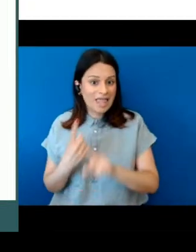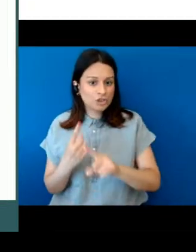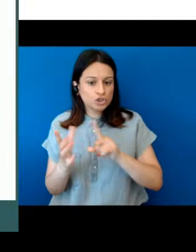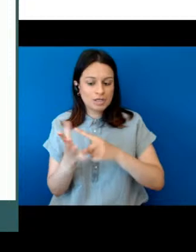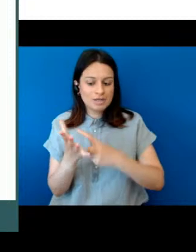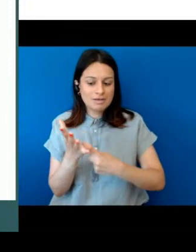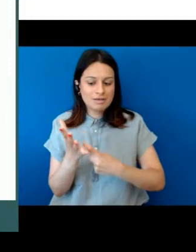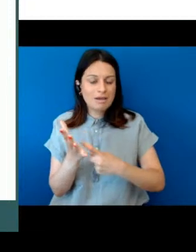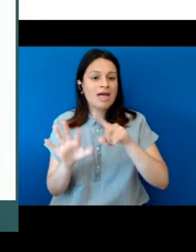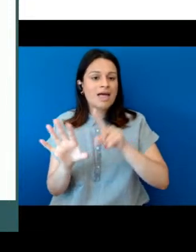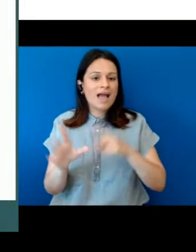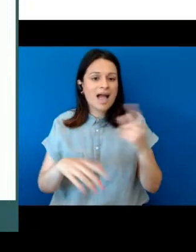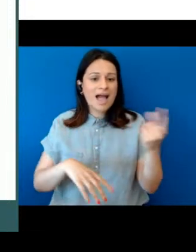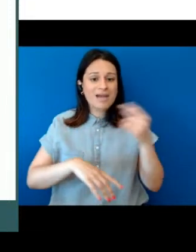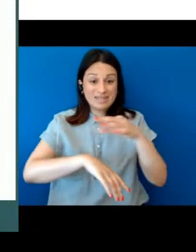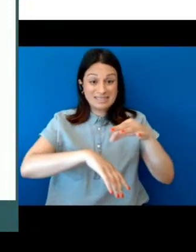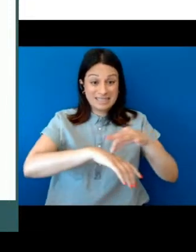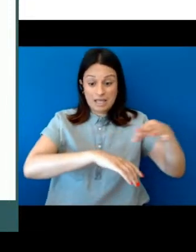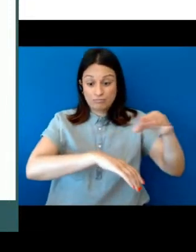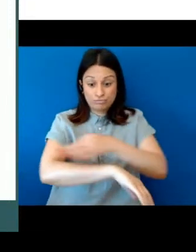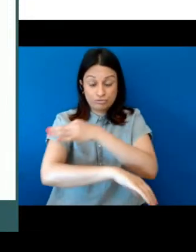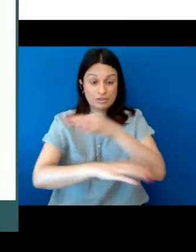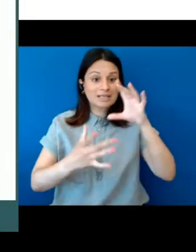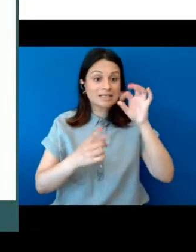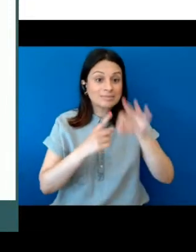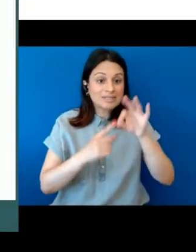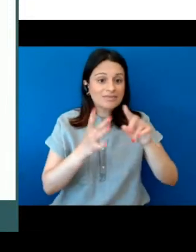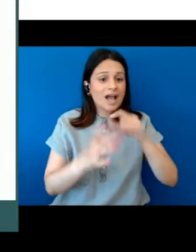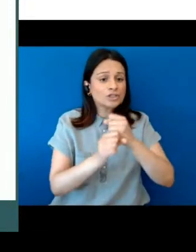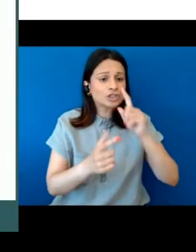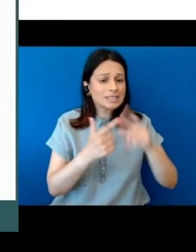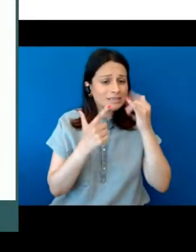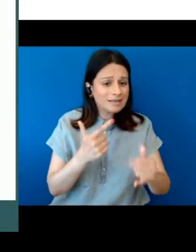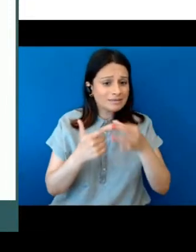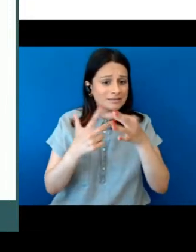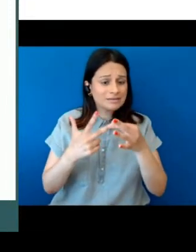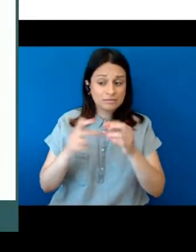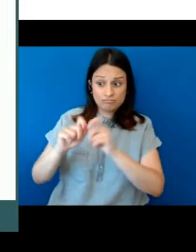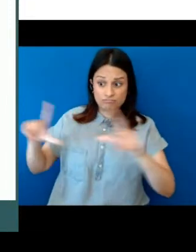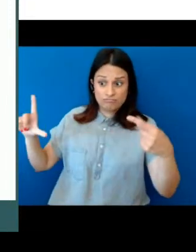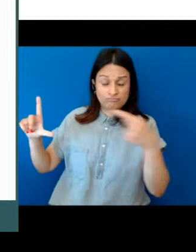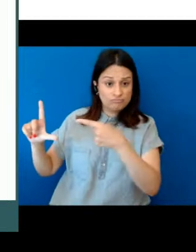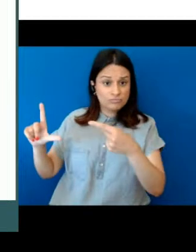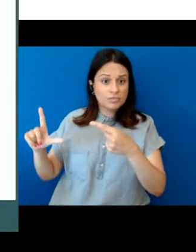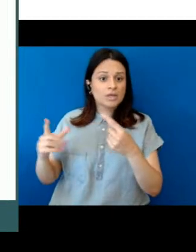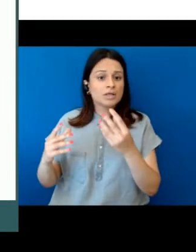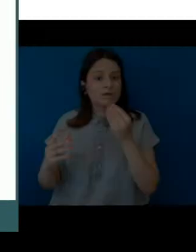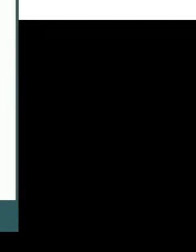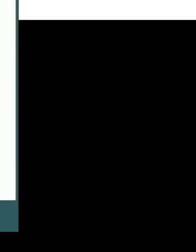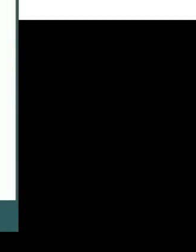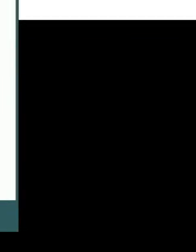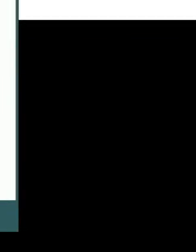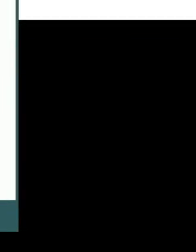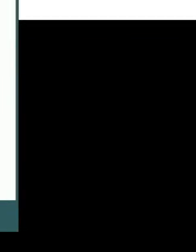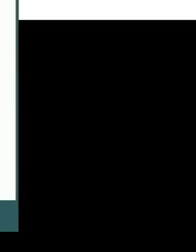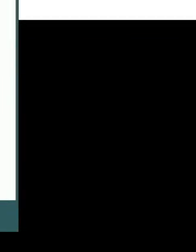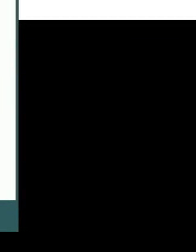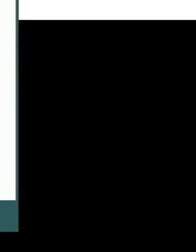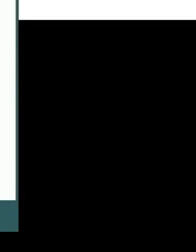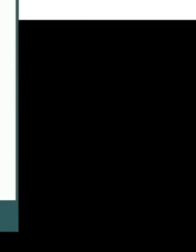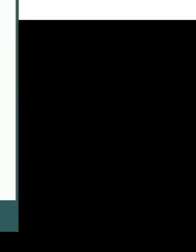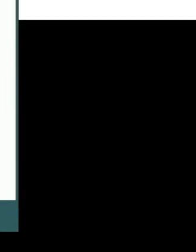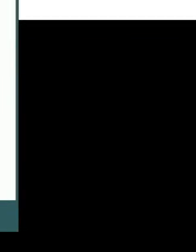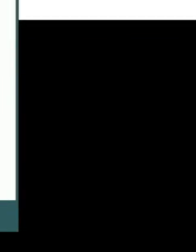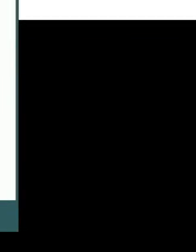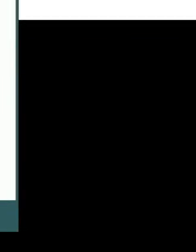testing, specific IgE testing, food challenge, tryptase, eosinophil counts, and patch